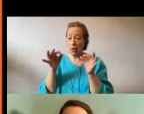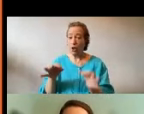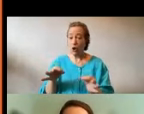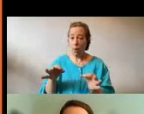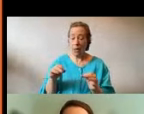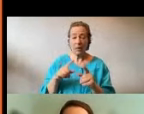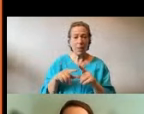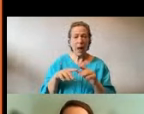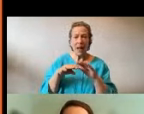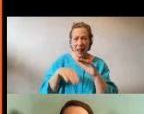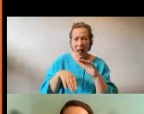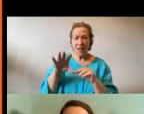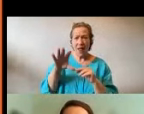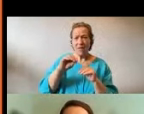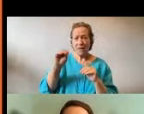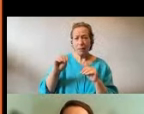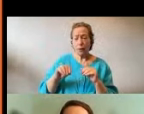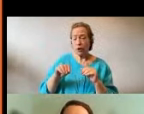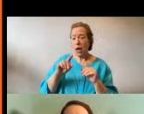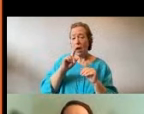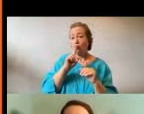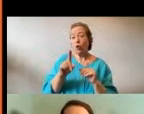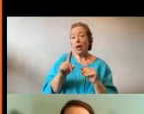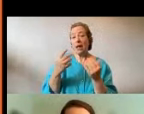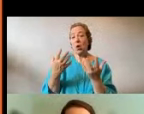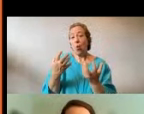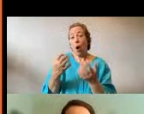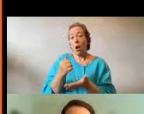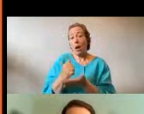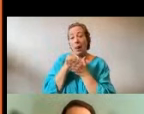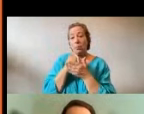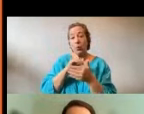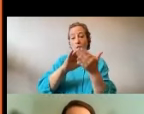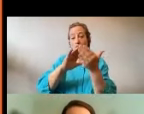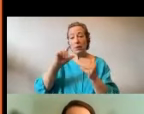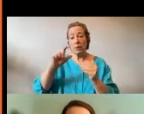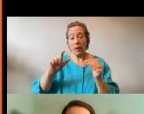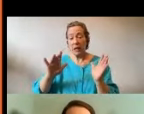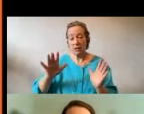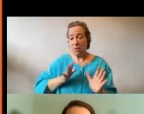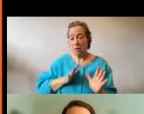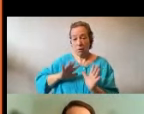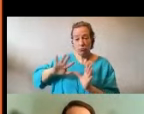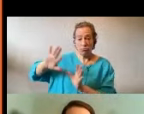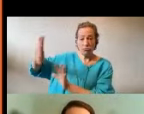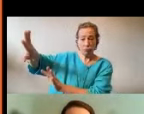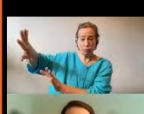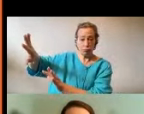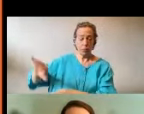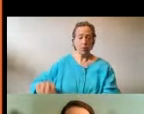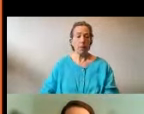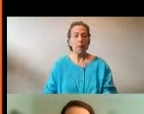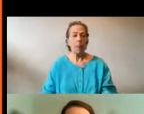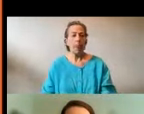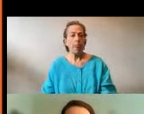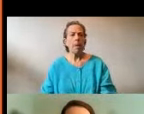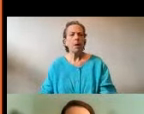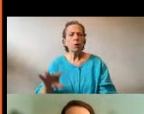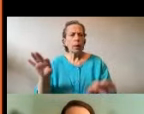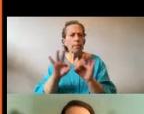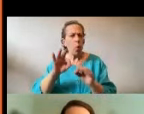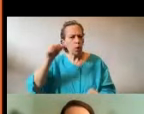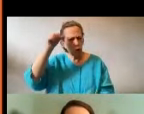50% actually want help to address those needs. And so it's really important to keep that in mind. And it's also